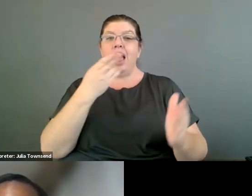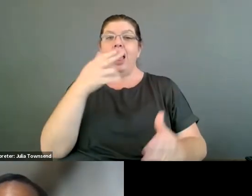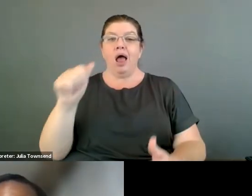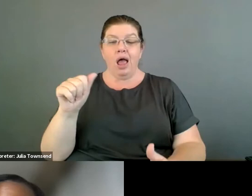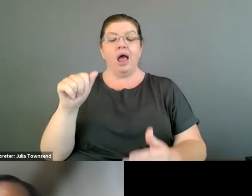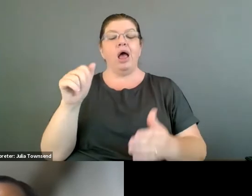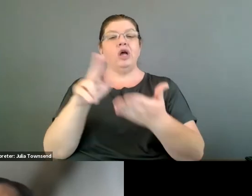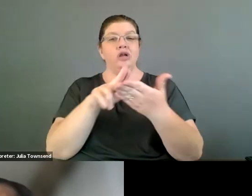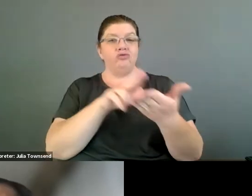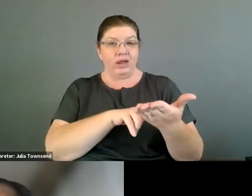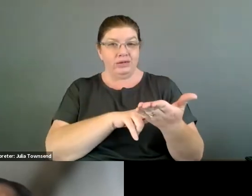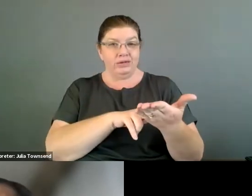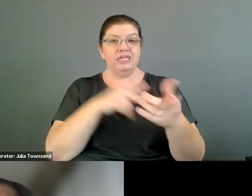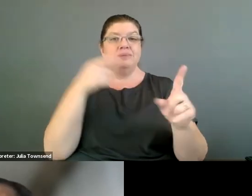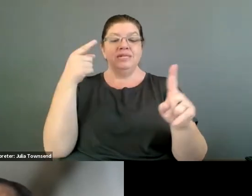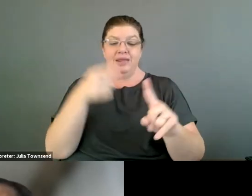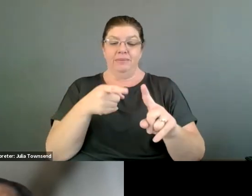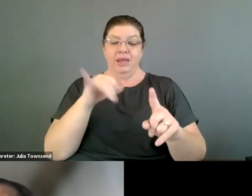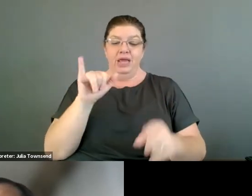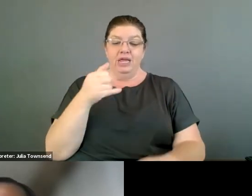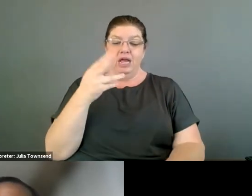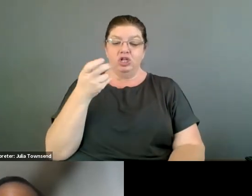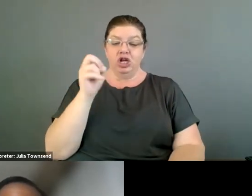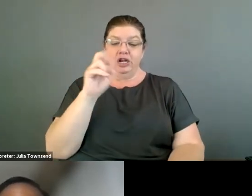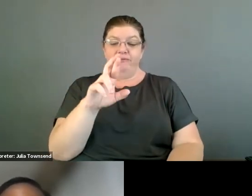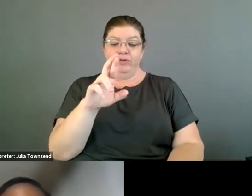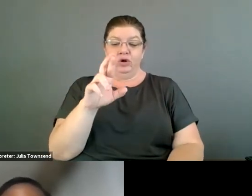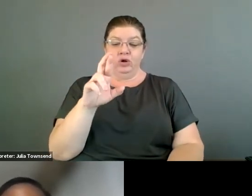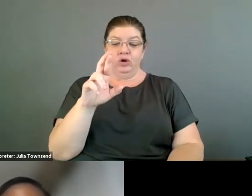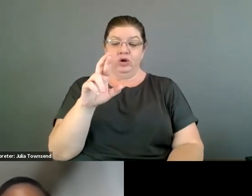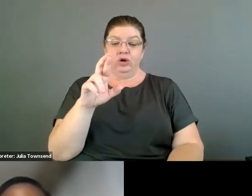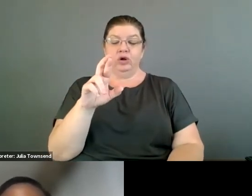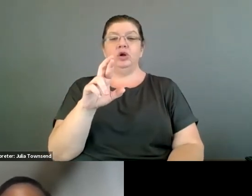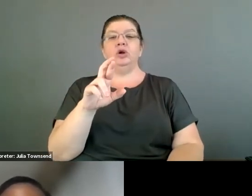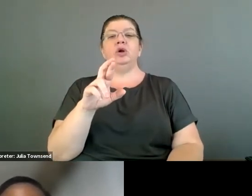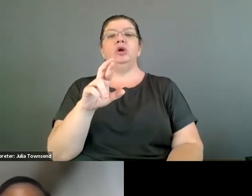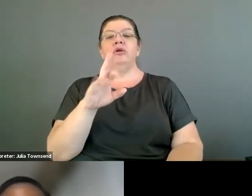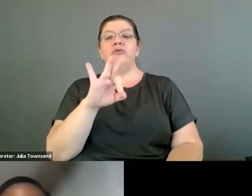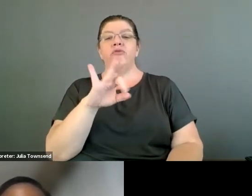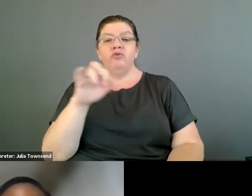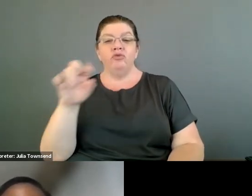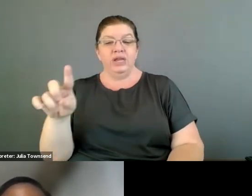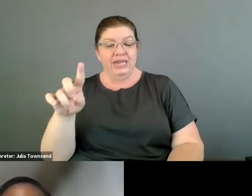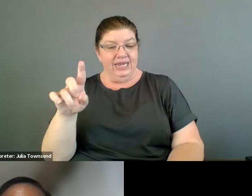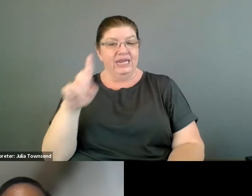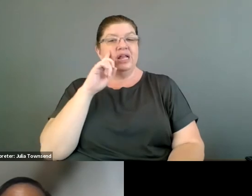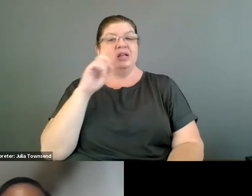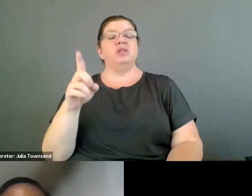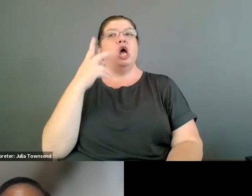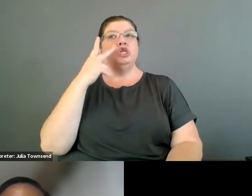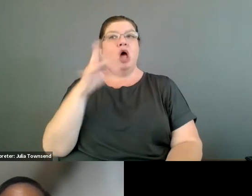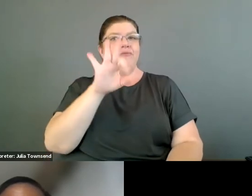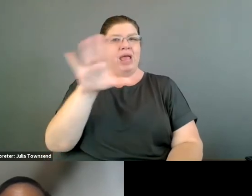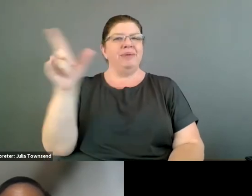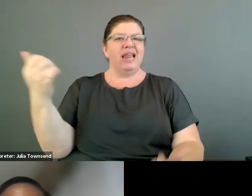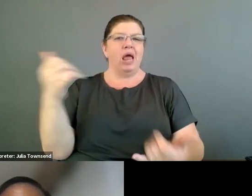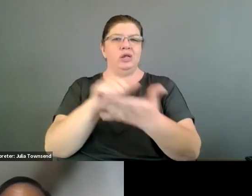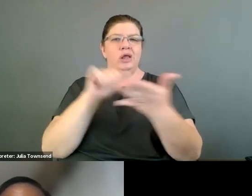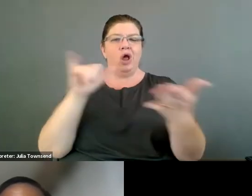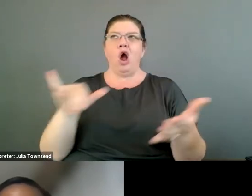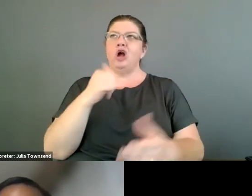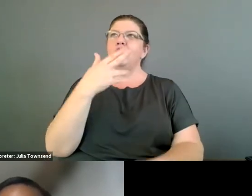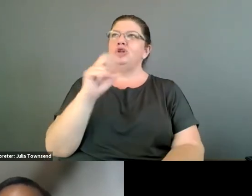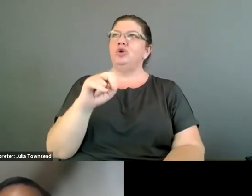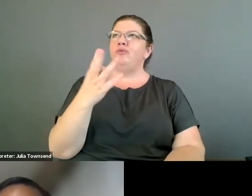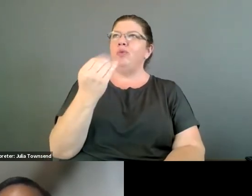contract, specifically about Jennifer Freed, after I saw a Facebook post that she's since taken down, which she posted June 14th